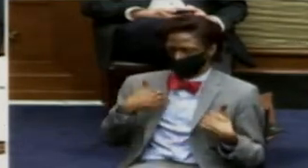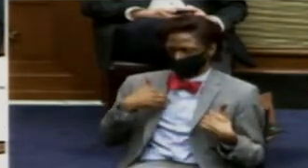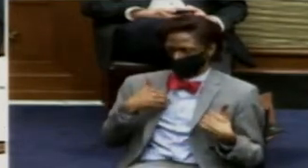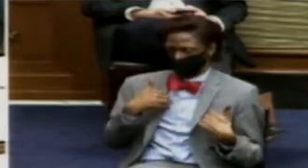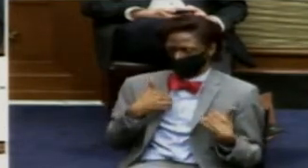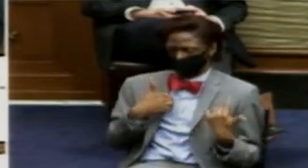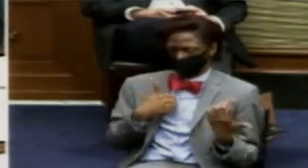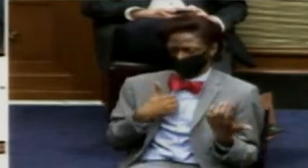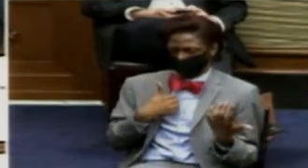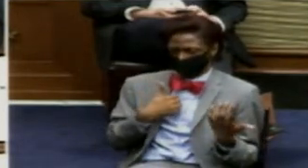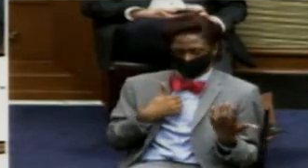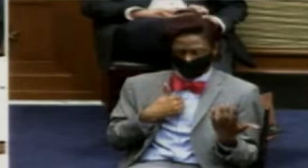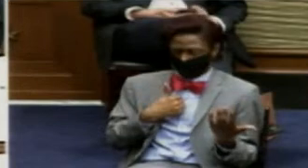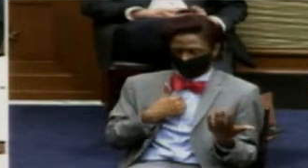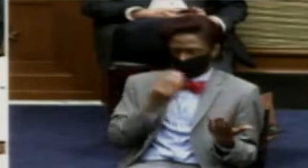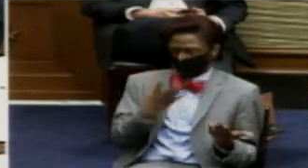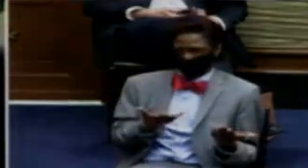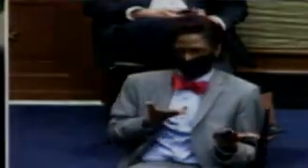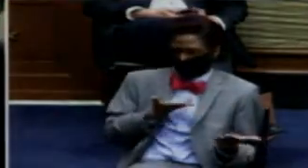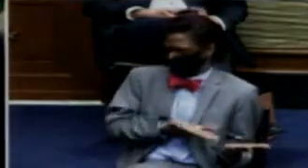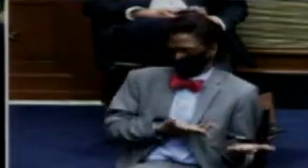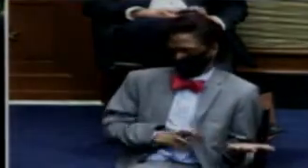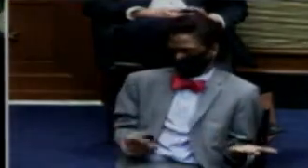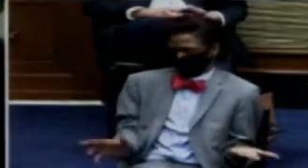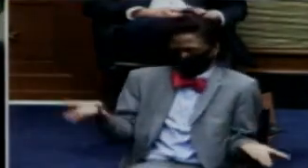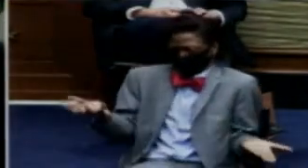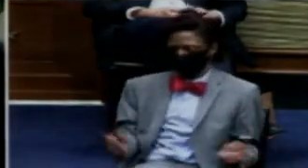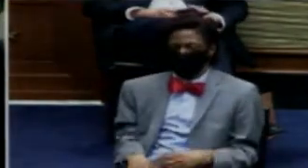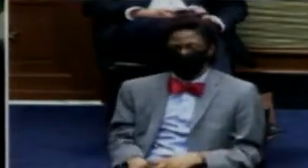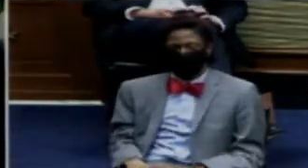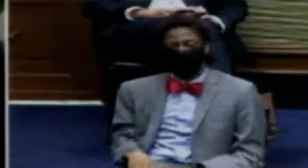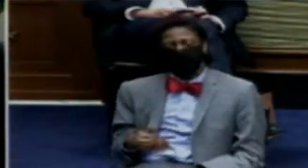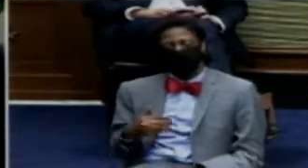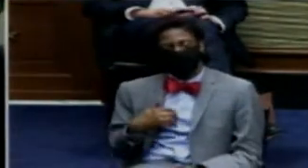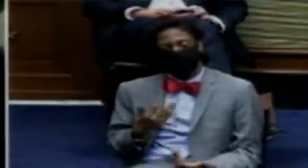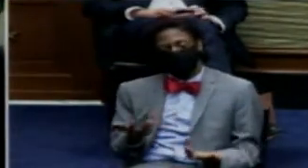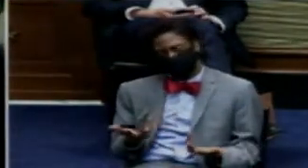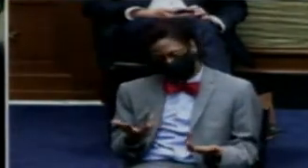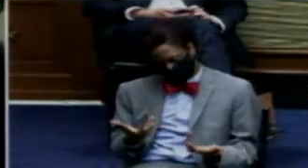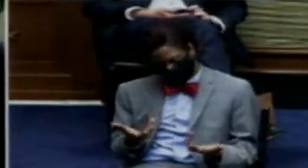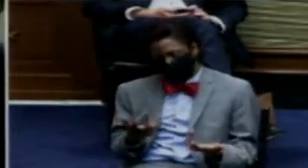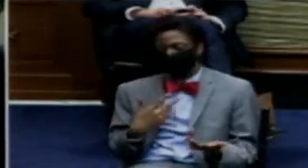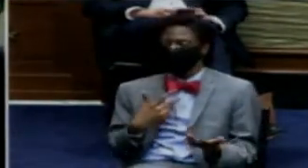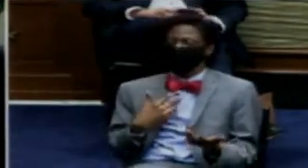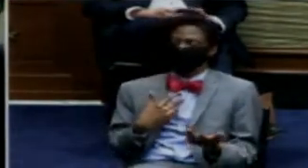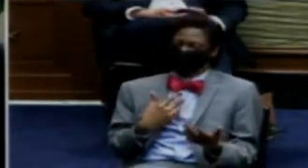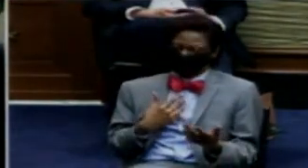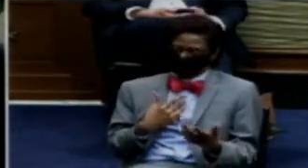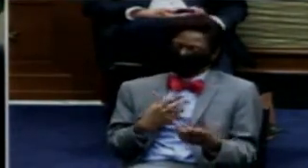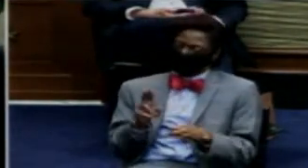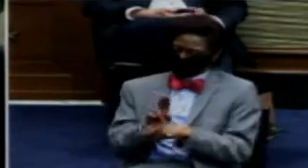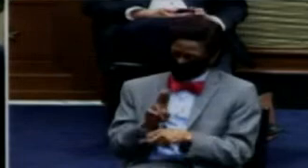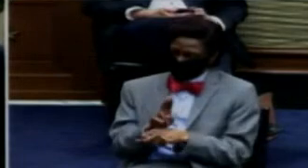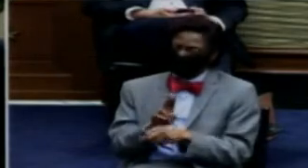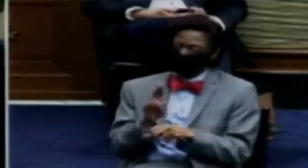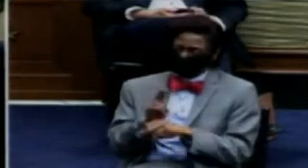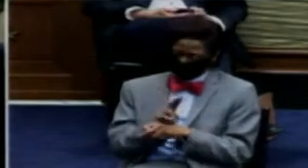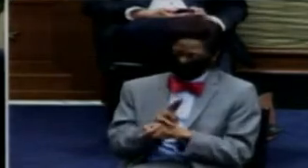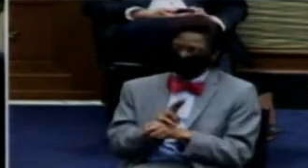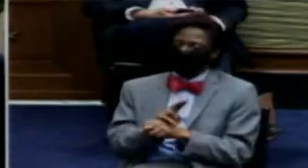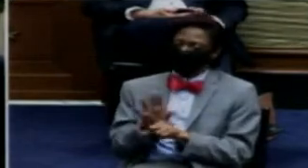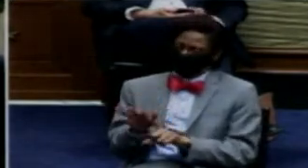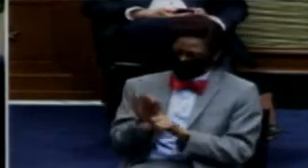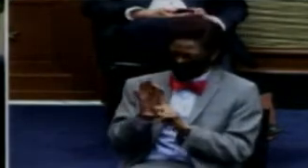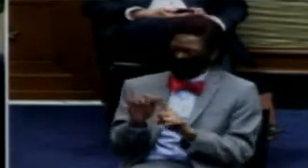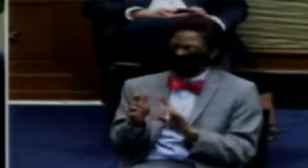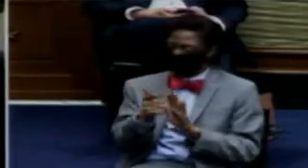sites off the top of my head. Well, it's to exercise exclusive legislation in all cases whatsoever over